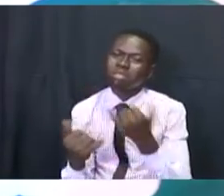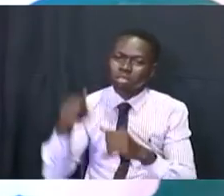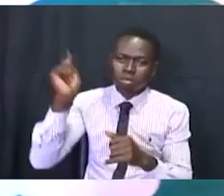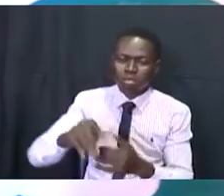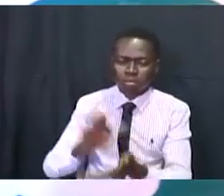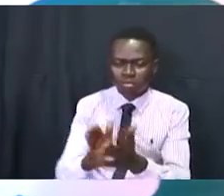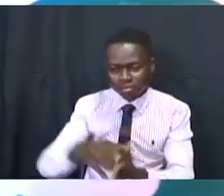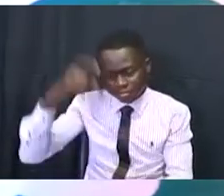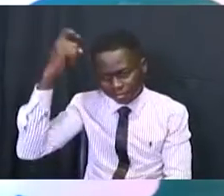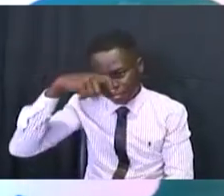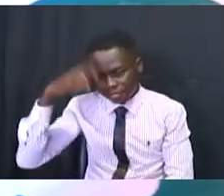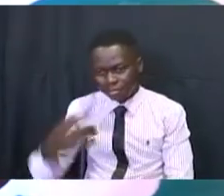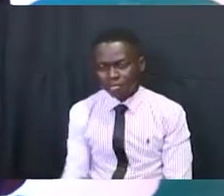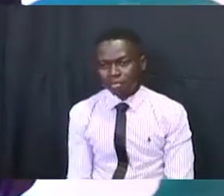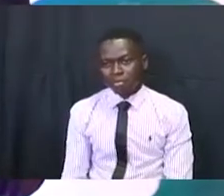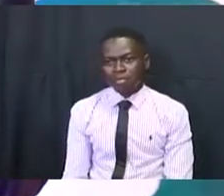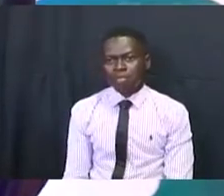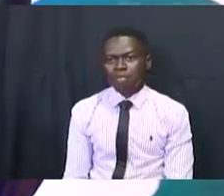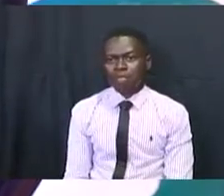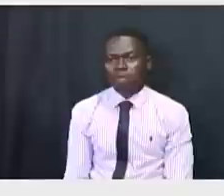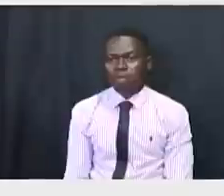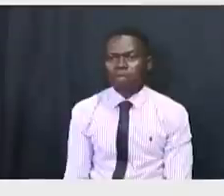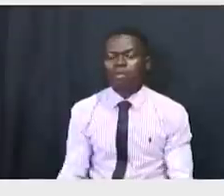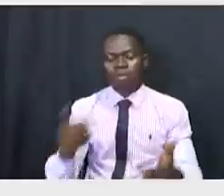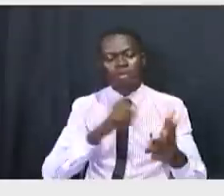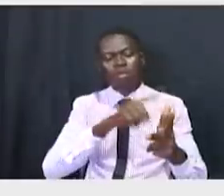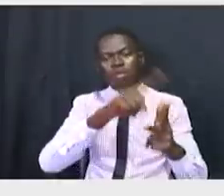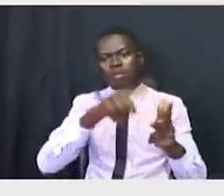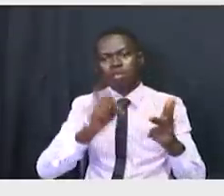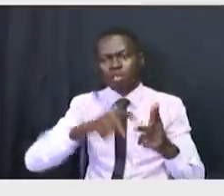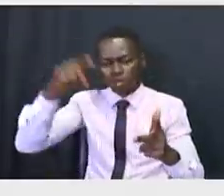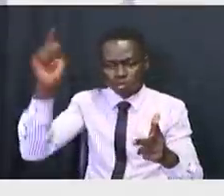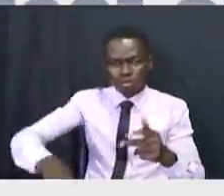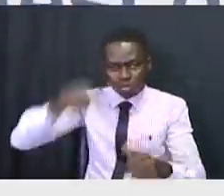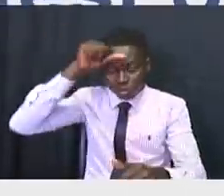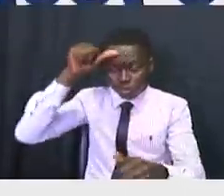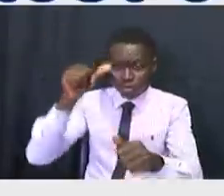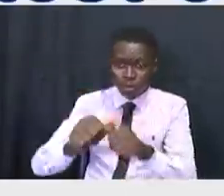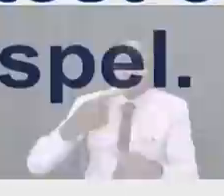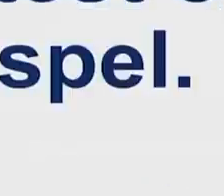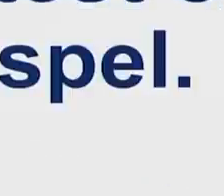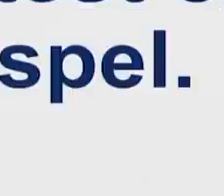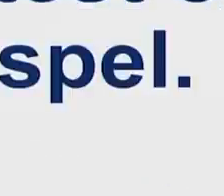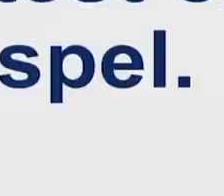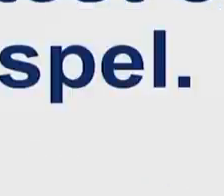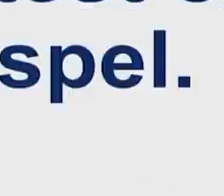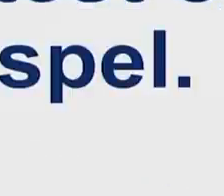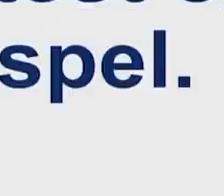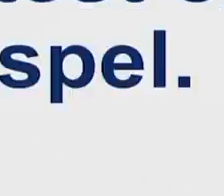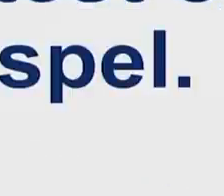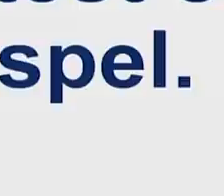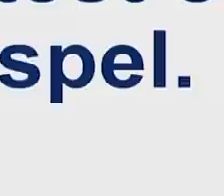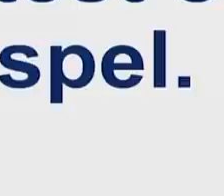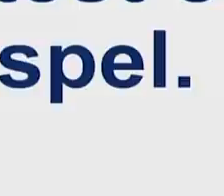Number three. Point number three. We need to remember we are the test of the gospel.